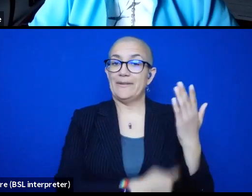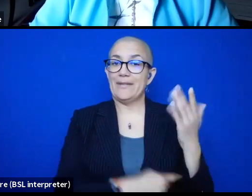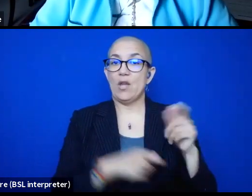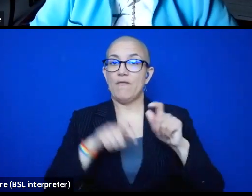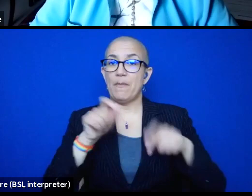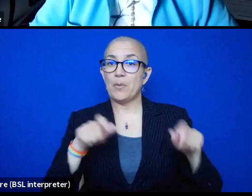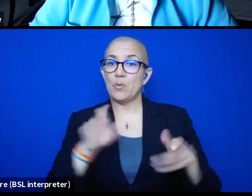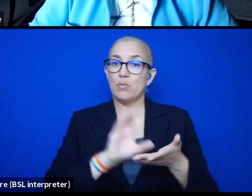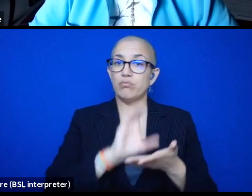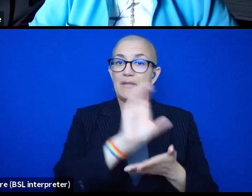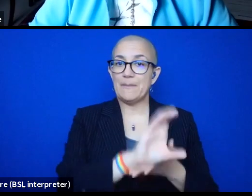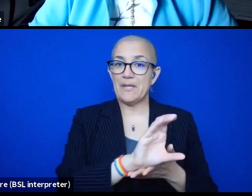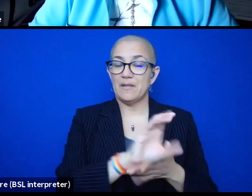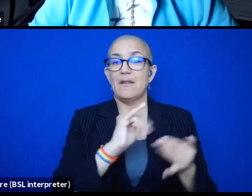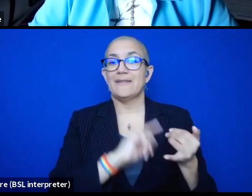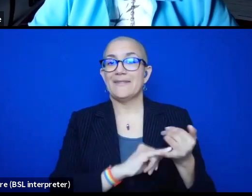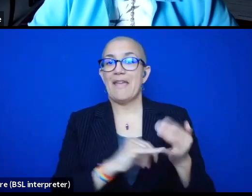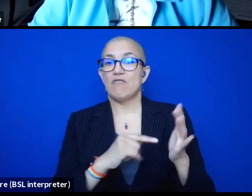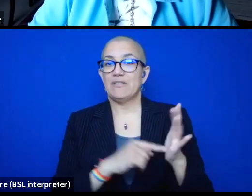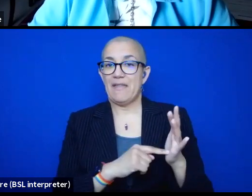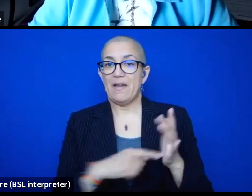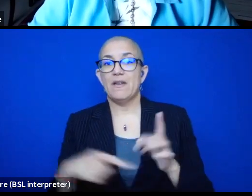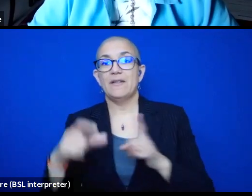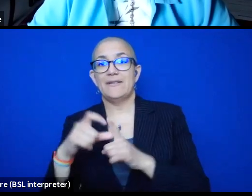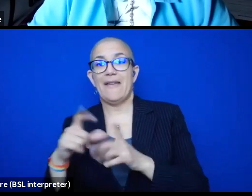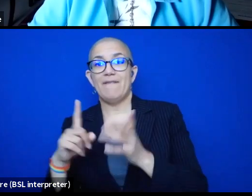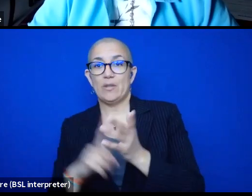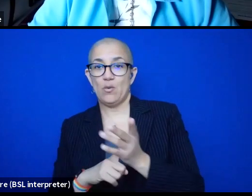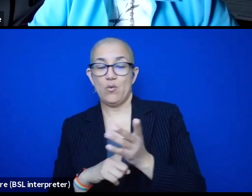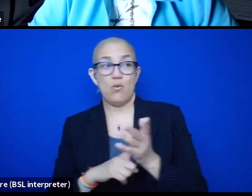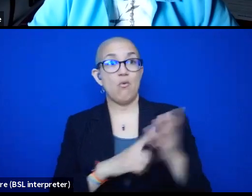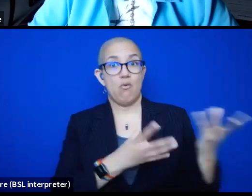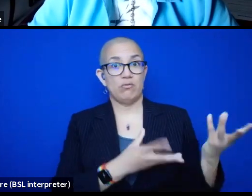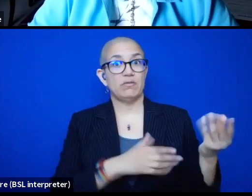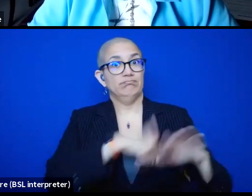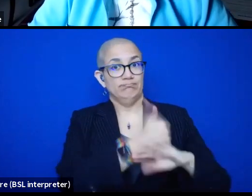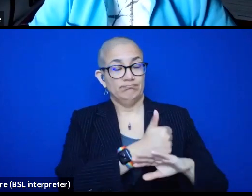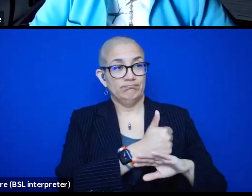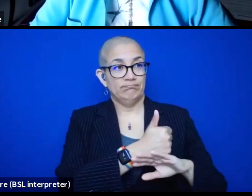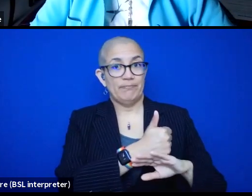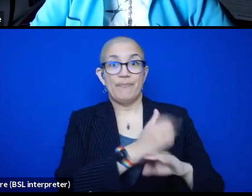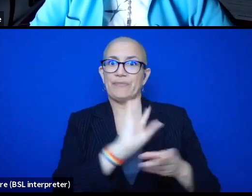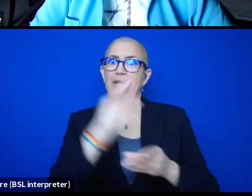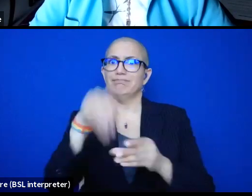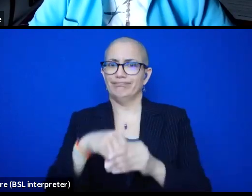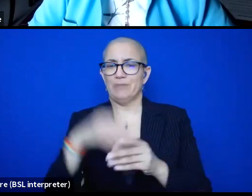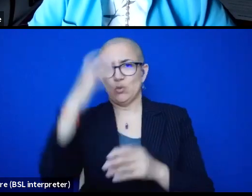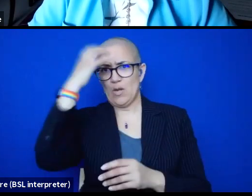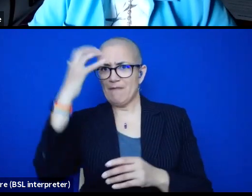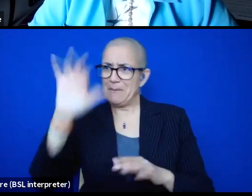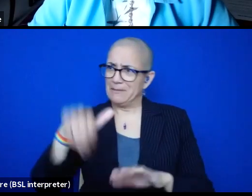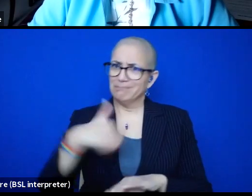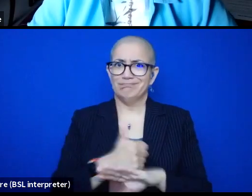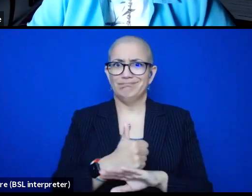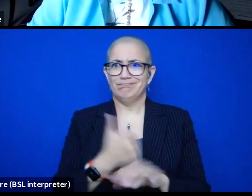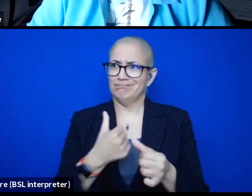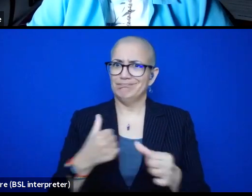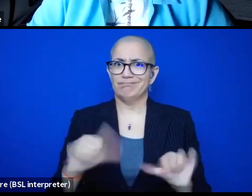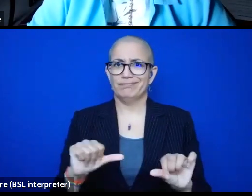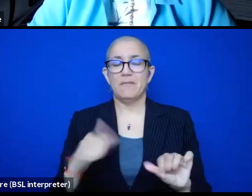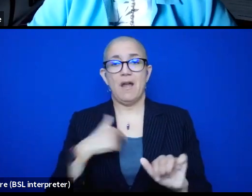Laws fine-tuned, and we took it into government. It was implemented. And I think the pupil premium, certainly my experiences of